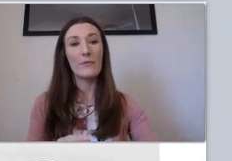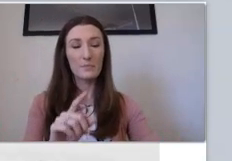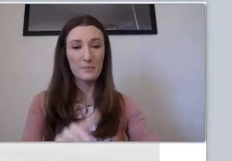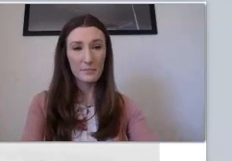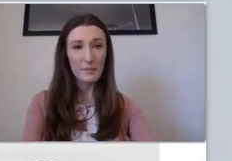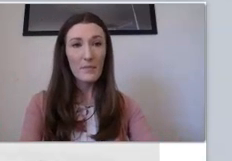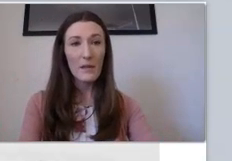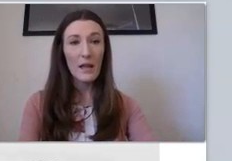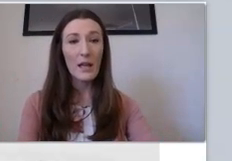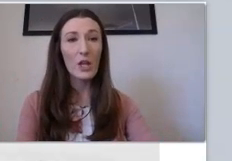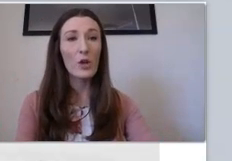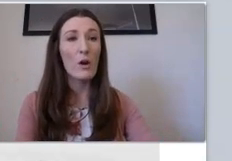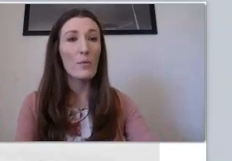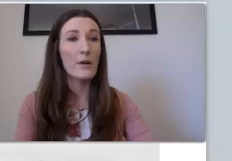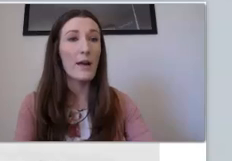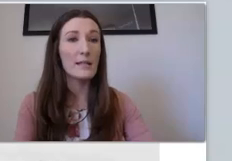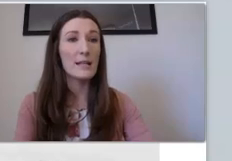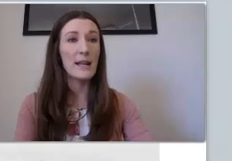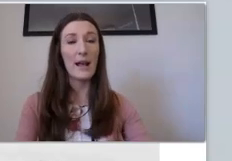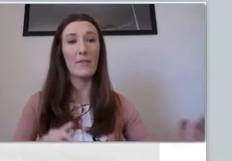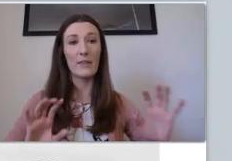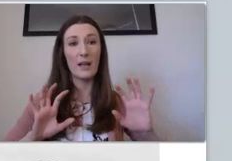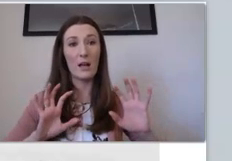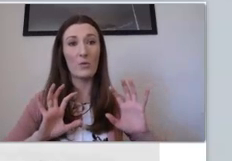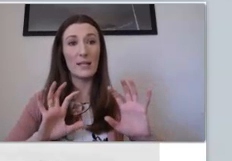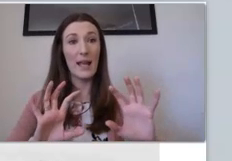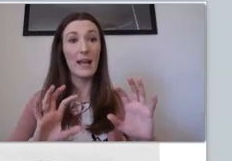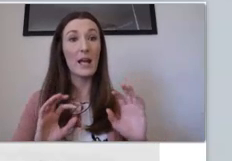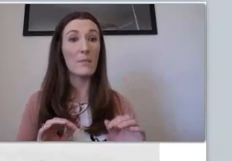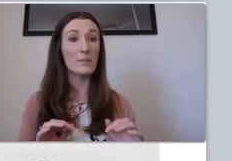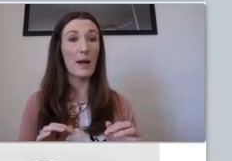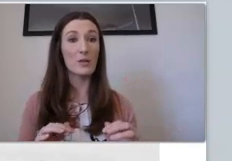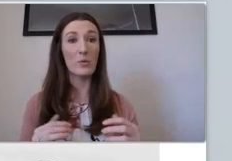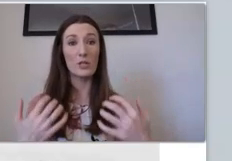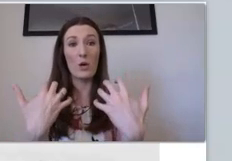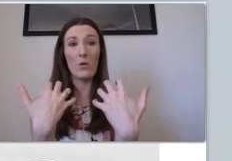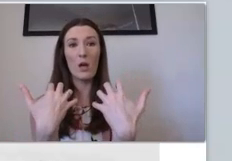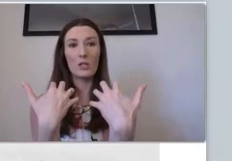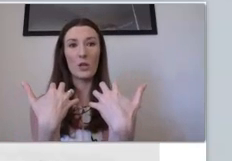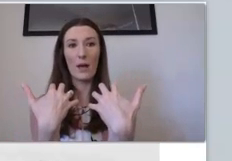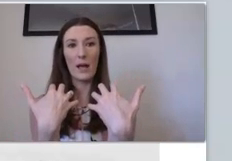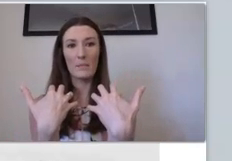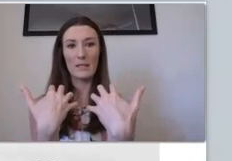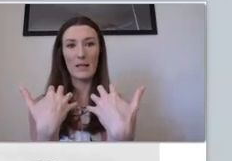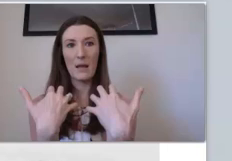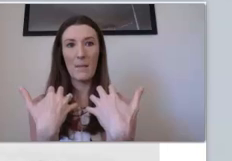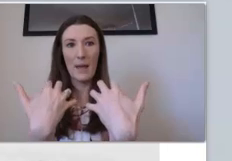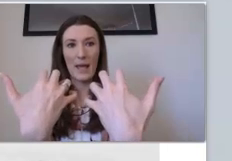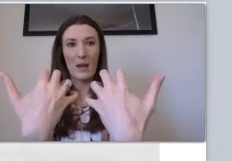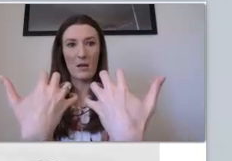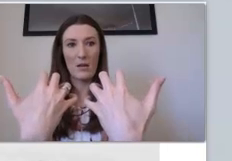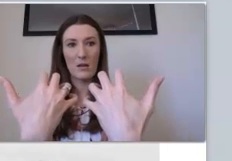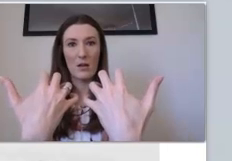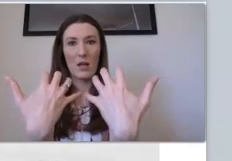if you are rear-ended and everything goes in, it comes back towards you, so it comes